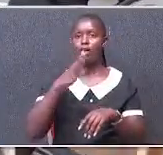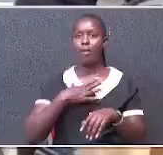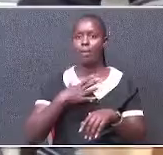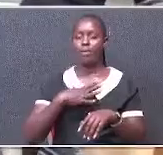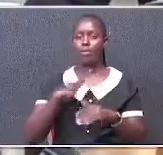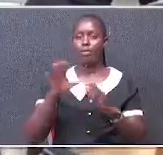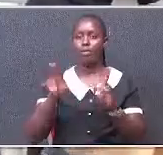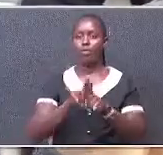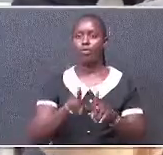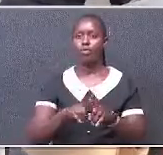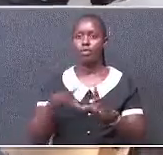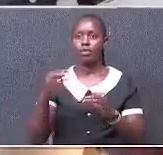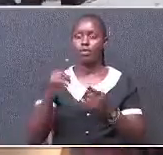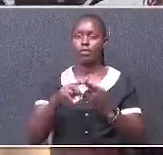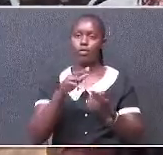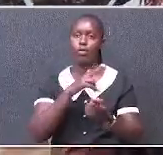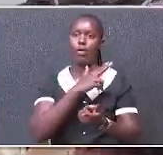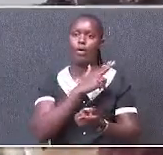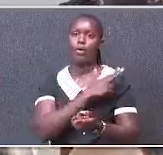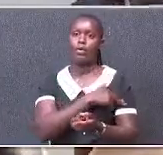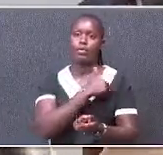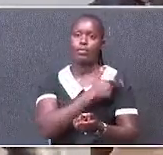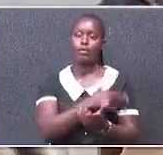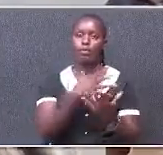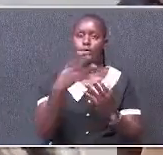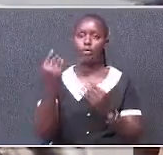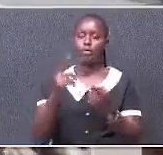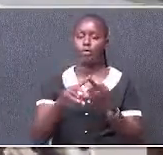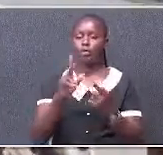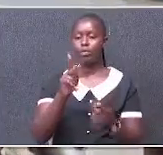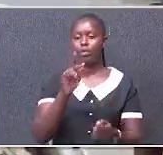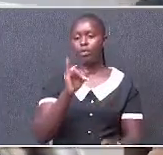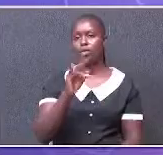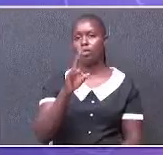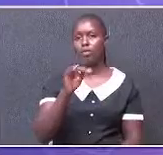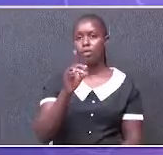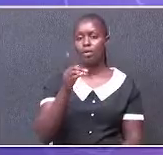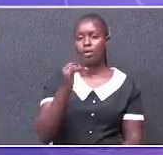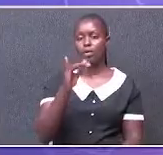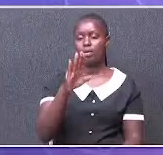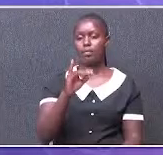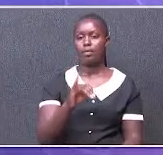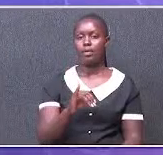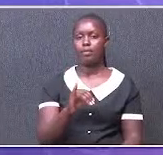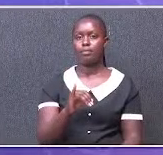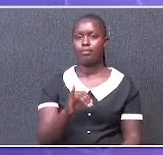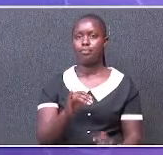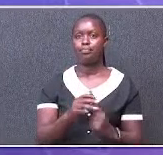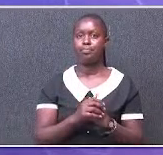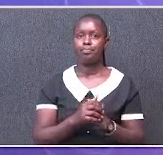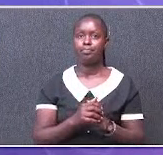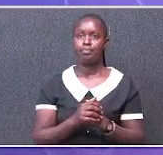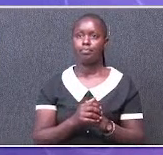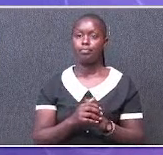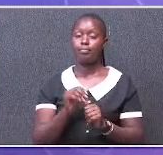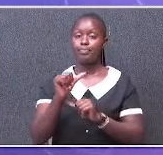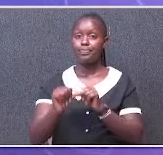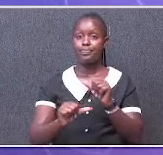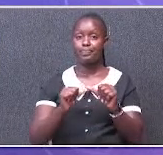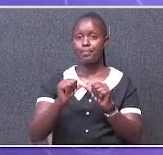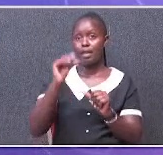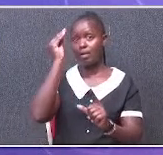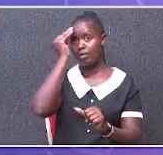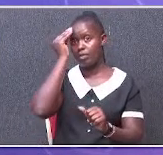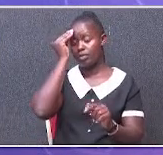na askari wa traffic, wapelekwe Kibibi, level 4. And now back to some matters of education.